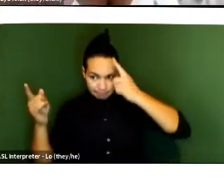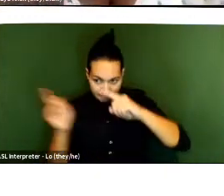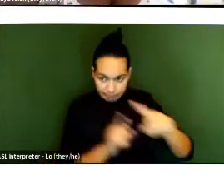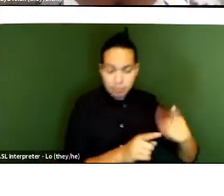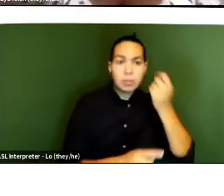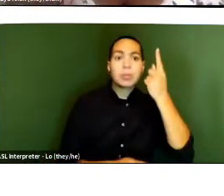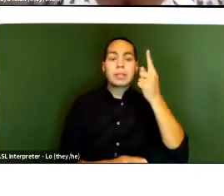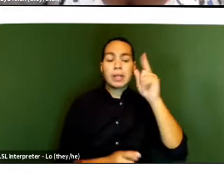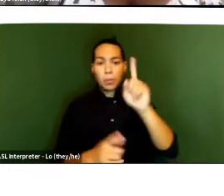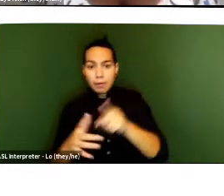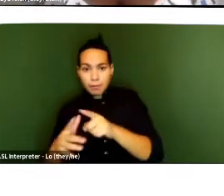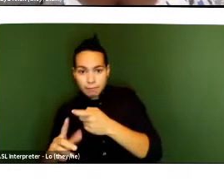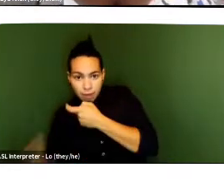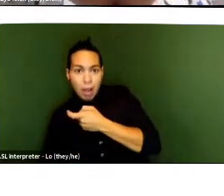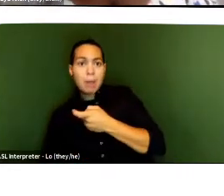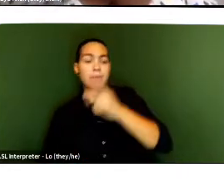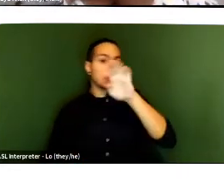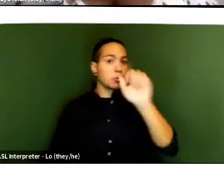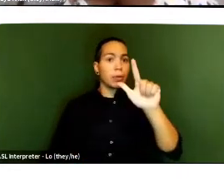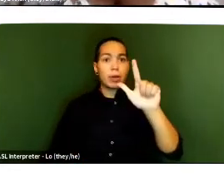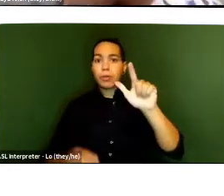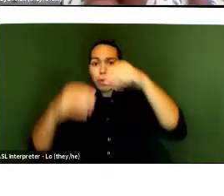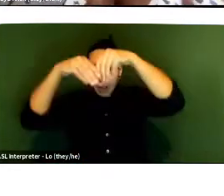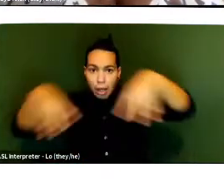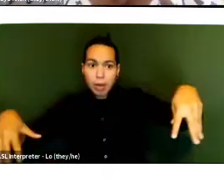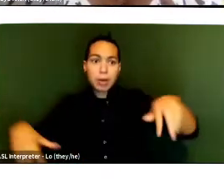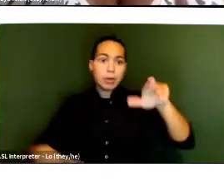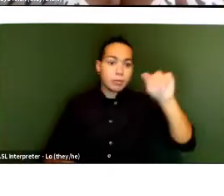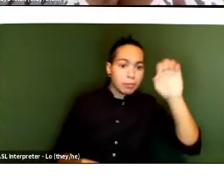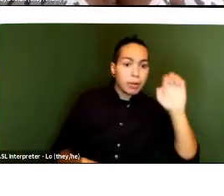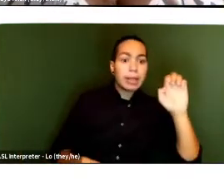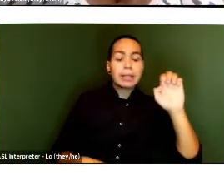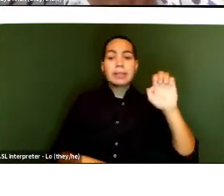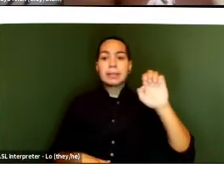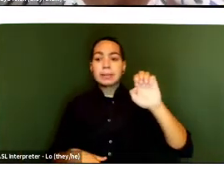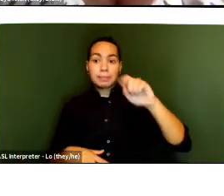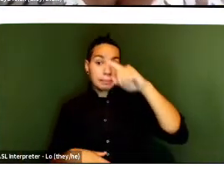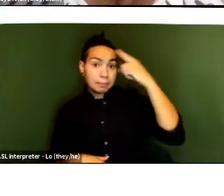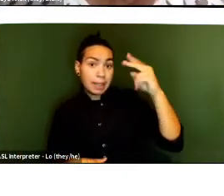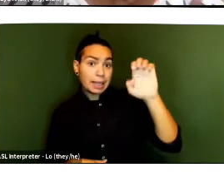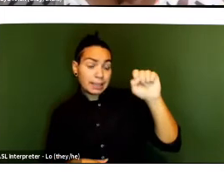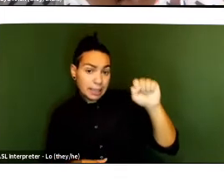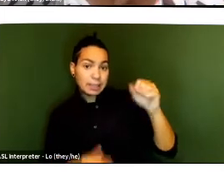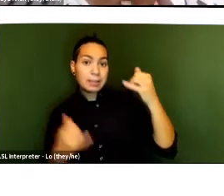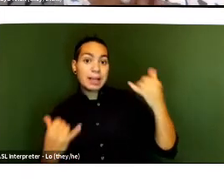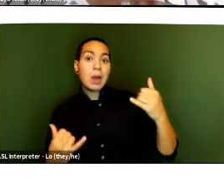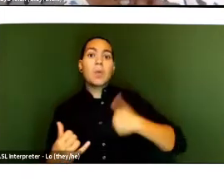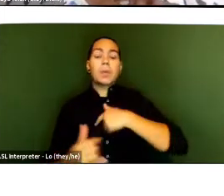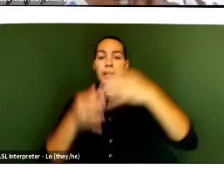hierarchy, race, and the racial category of Blackness. So let's actually now define